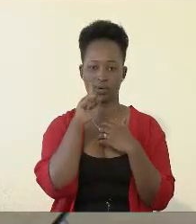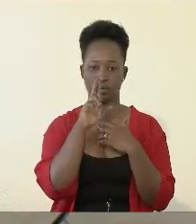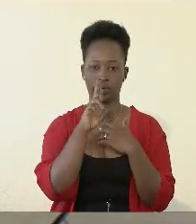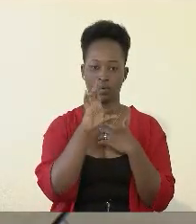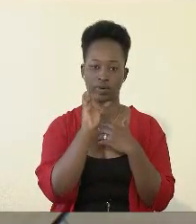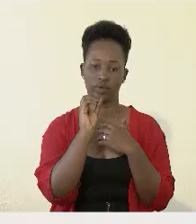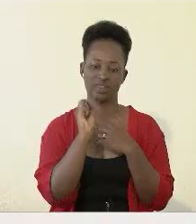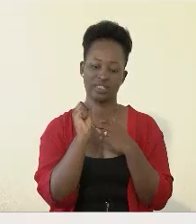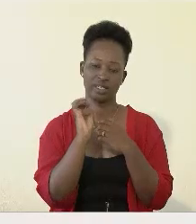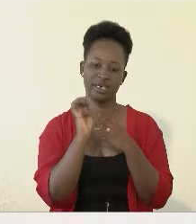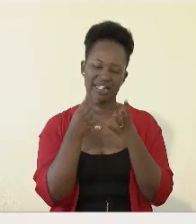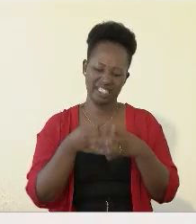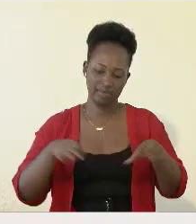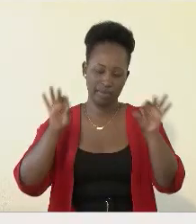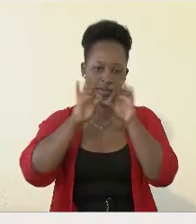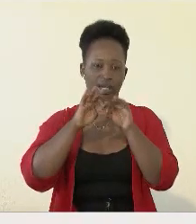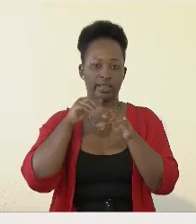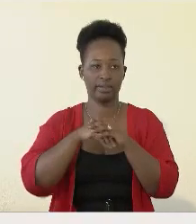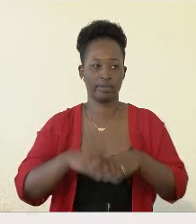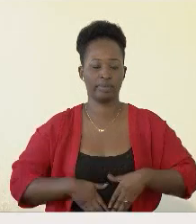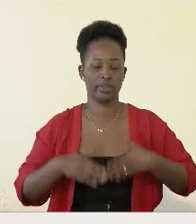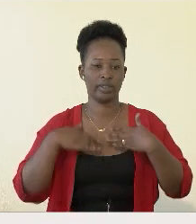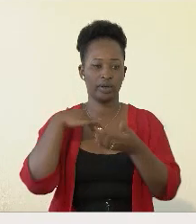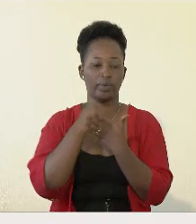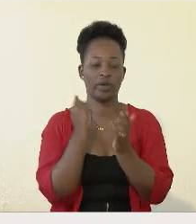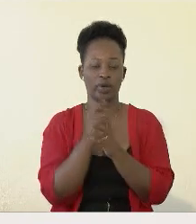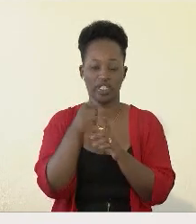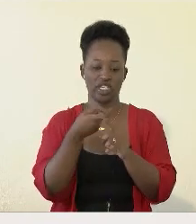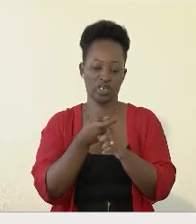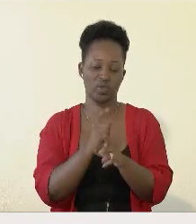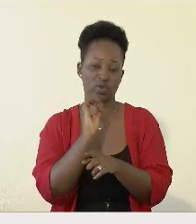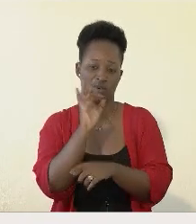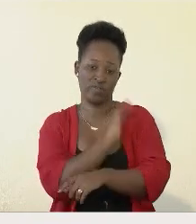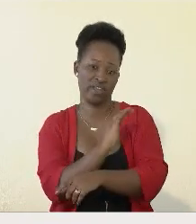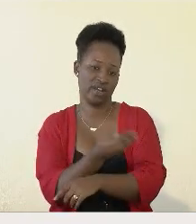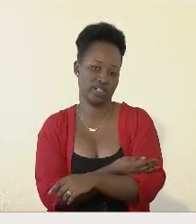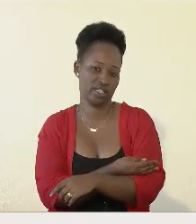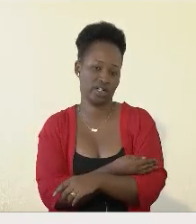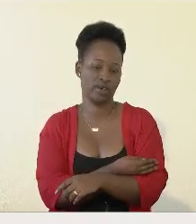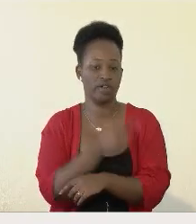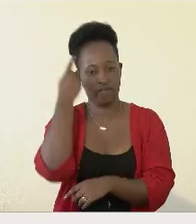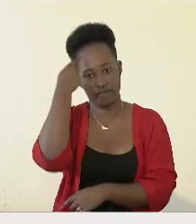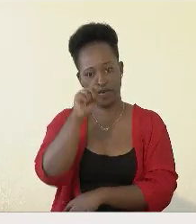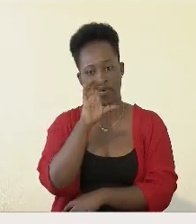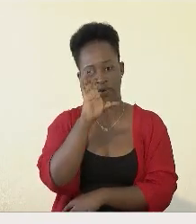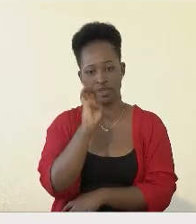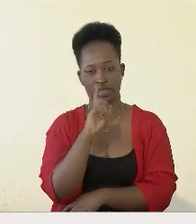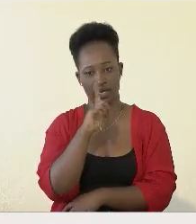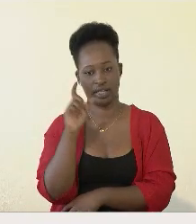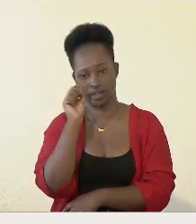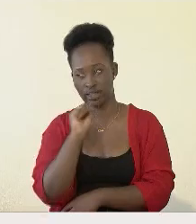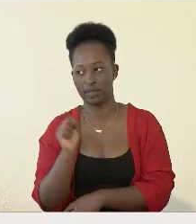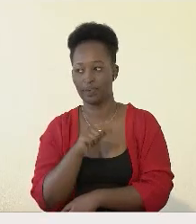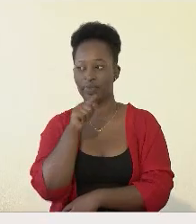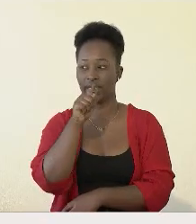important in the body because it is a source of energy of cells. cells need energy for doing their functions,